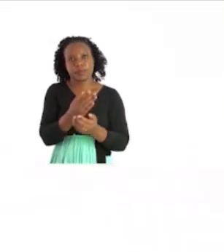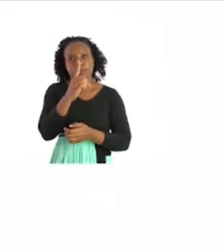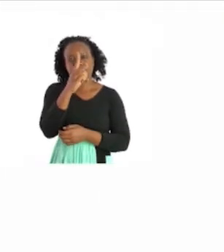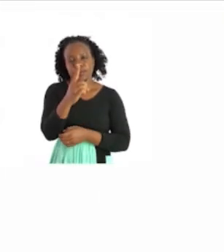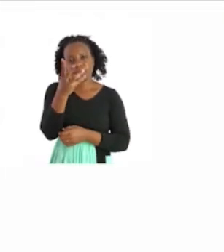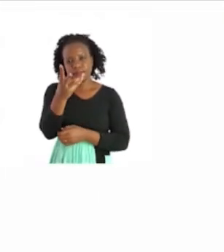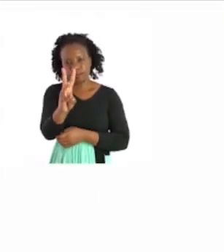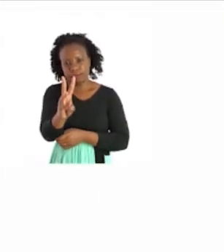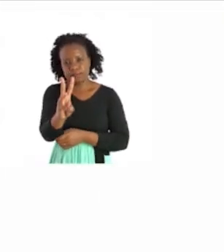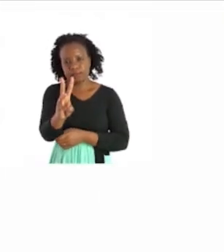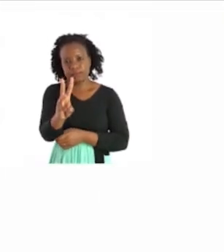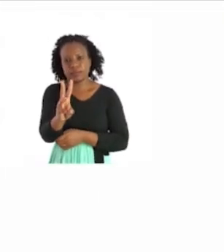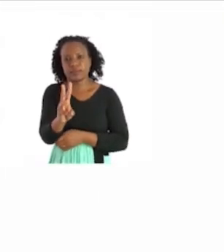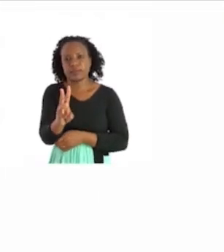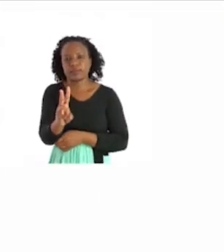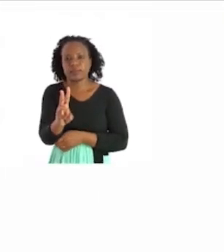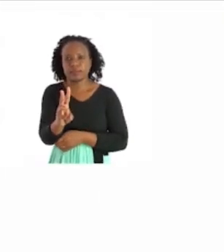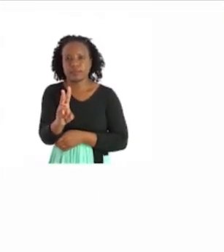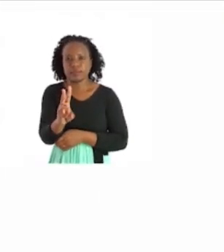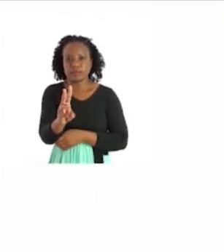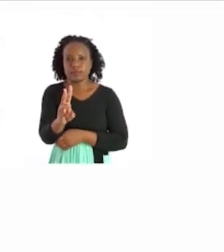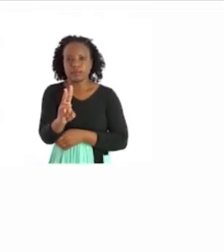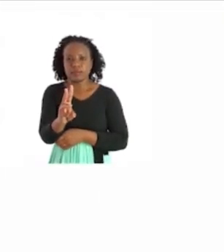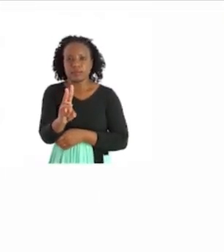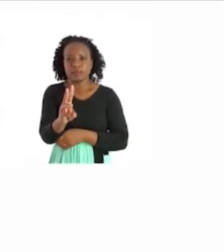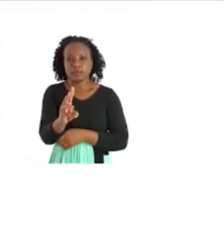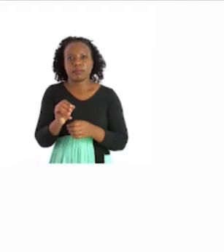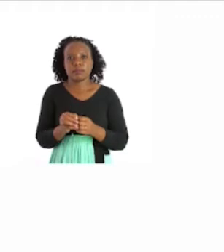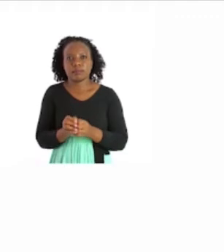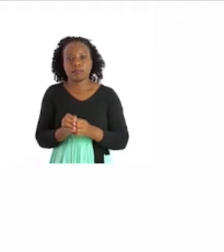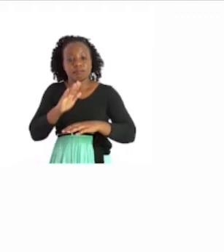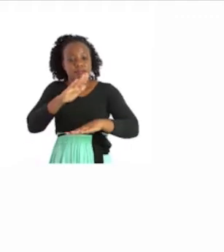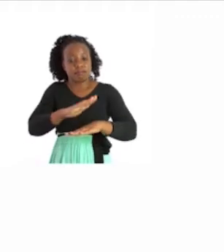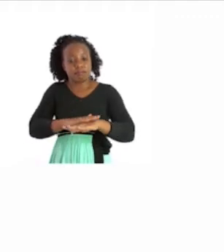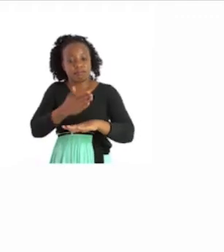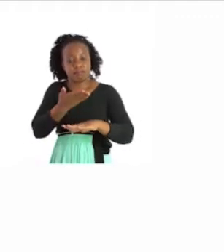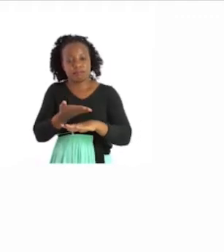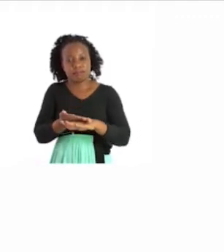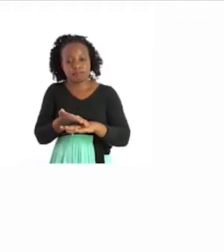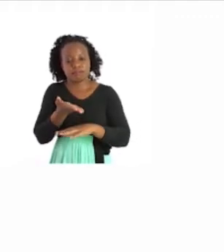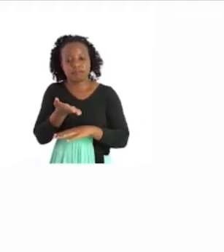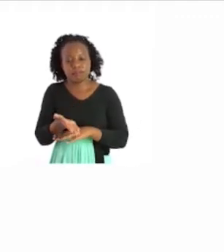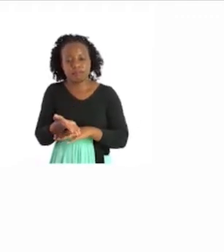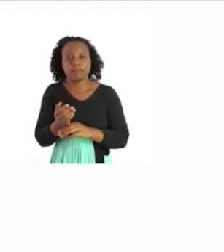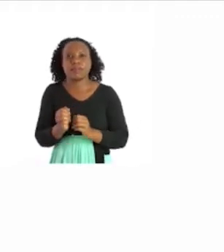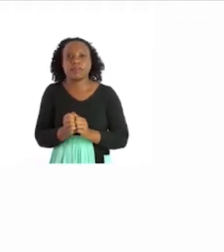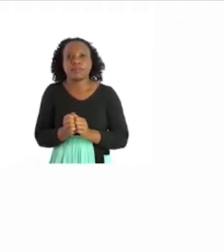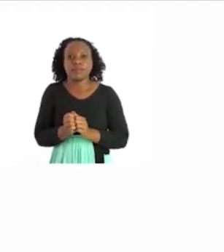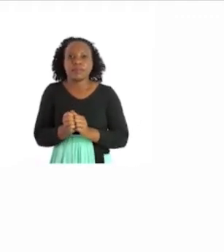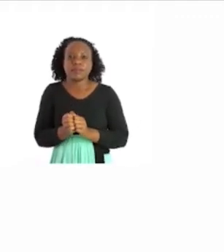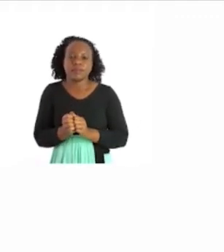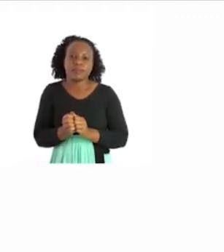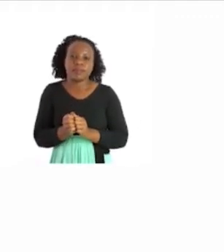on page 16. You can see there are examples of collective nouns.